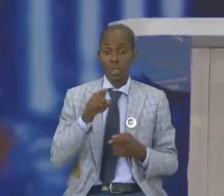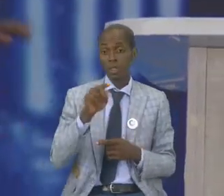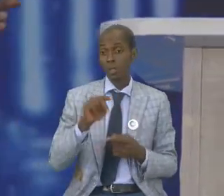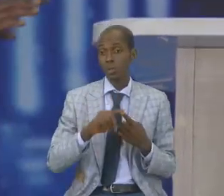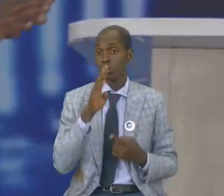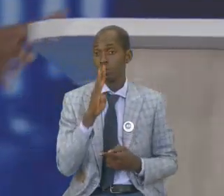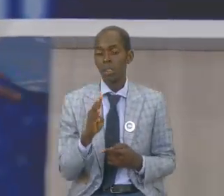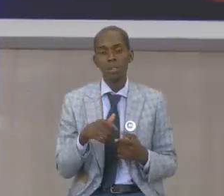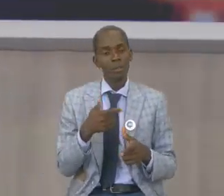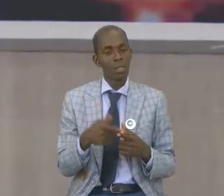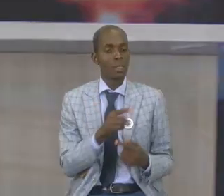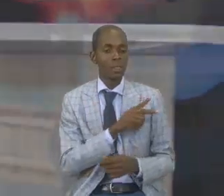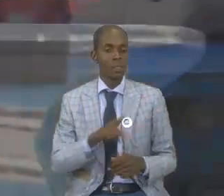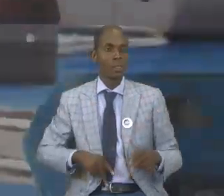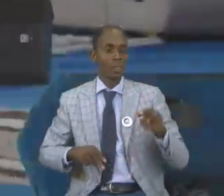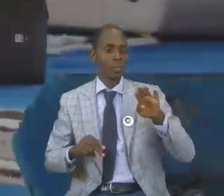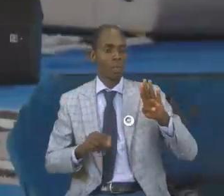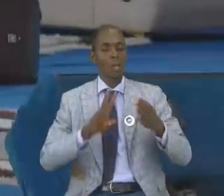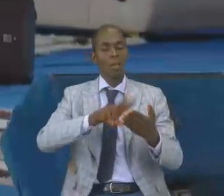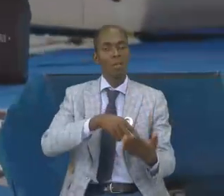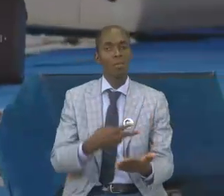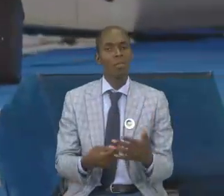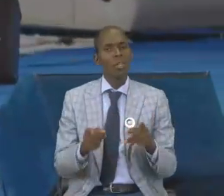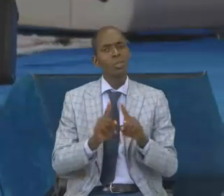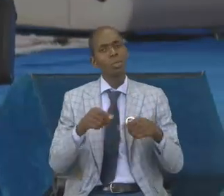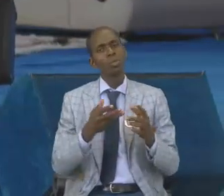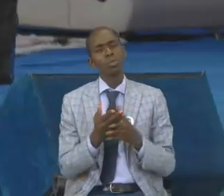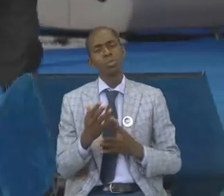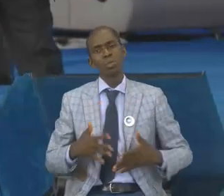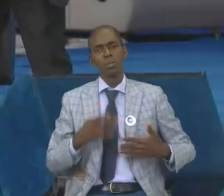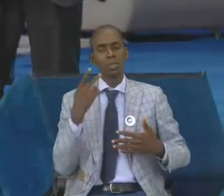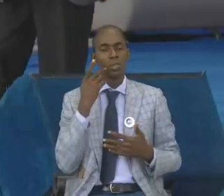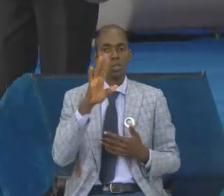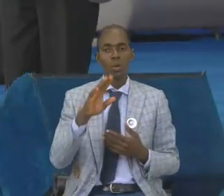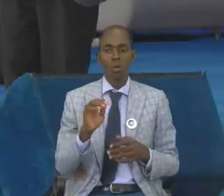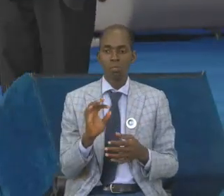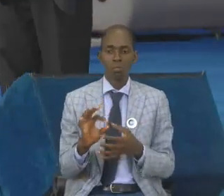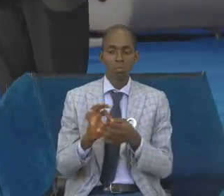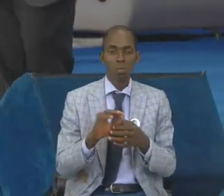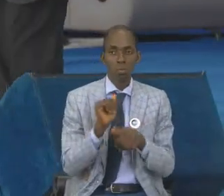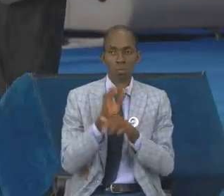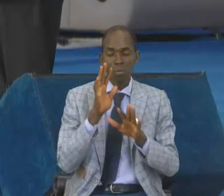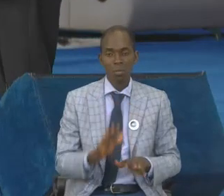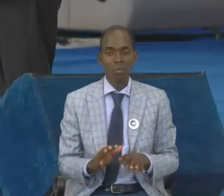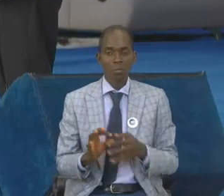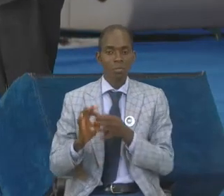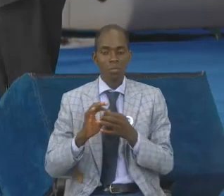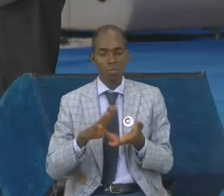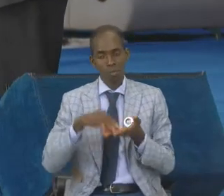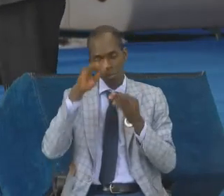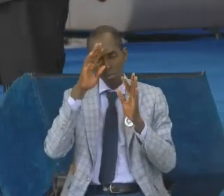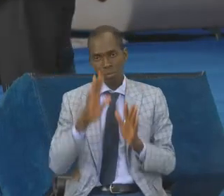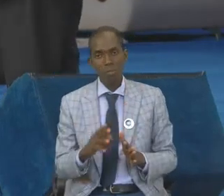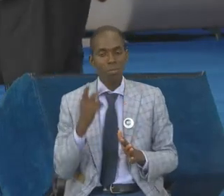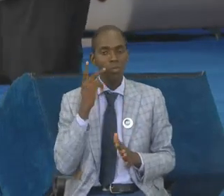to come down. As we go through life, you'll find fellow workers, you'll find fellow students, you'll find